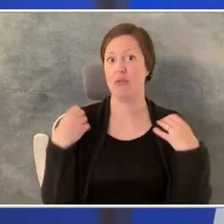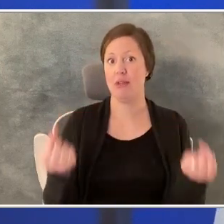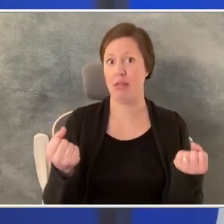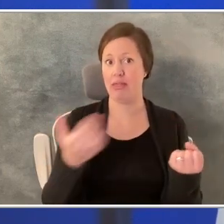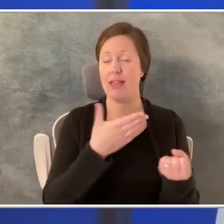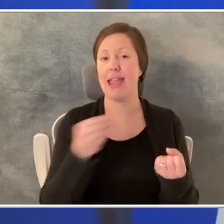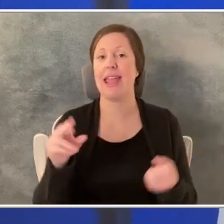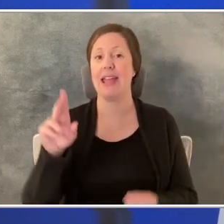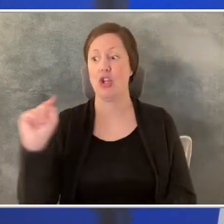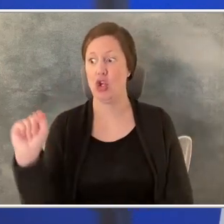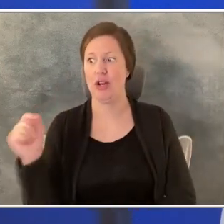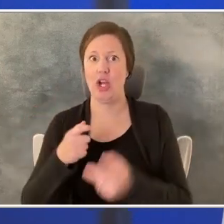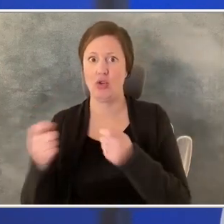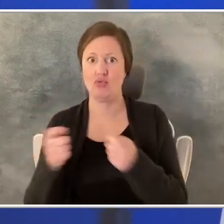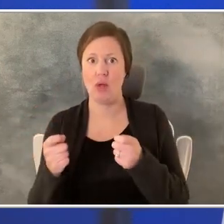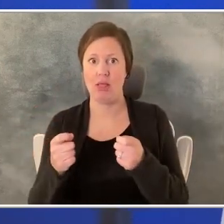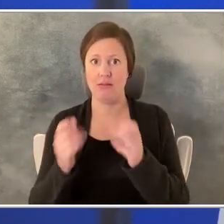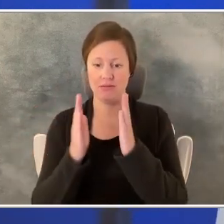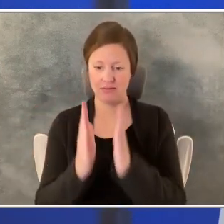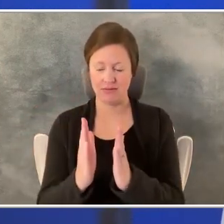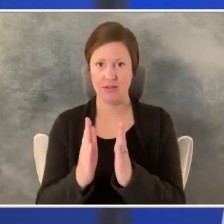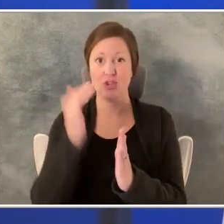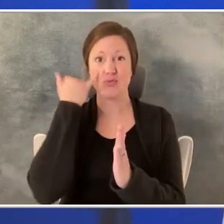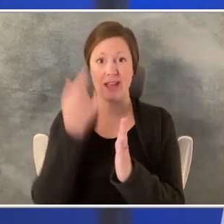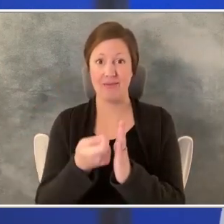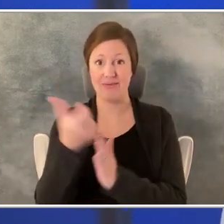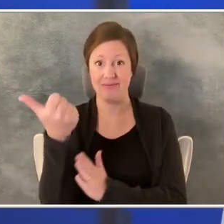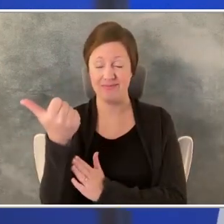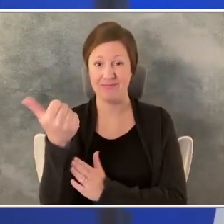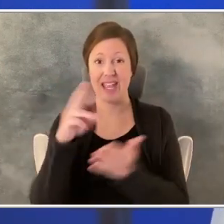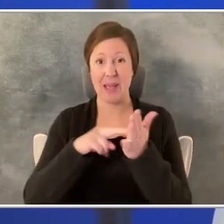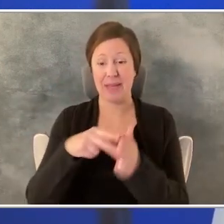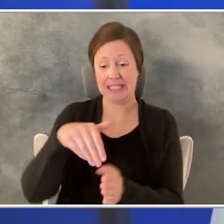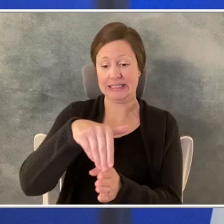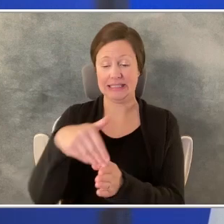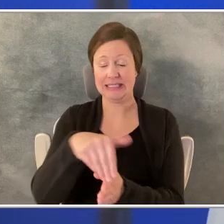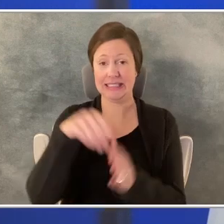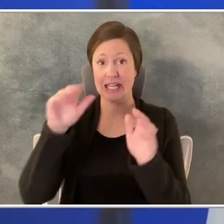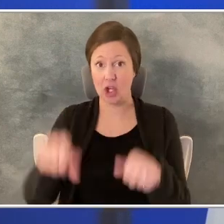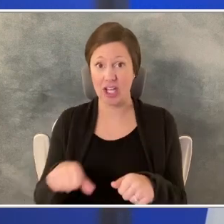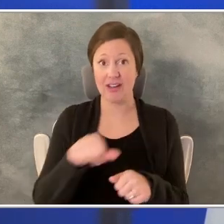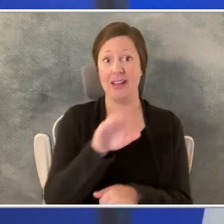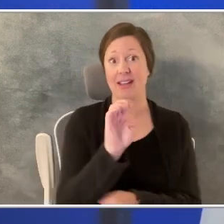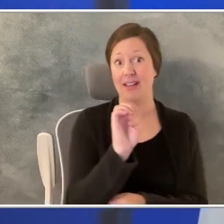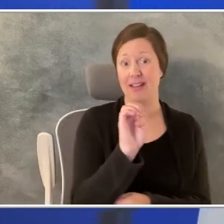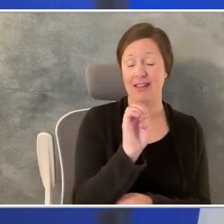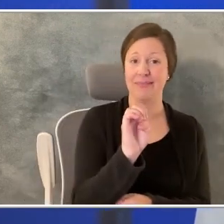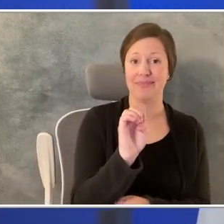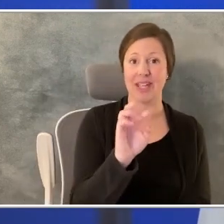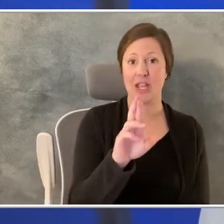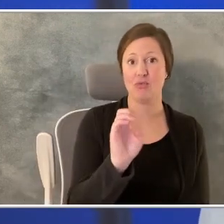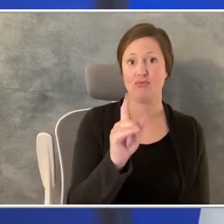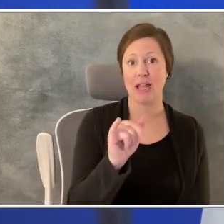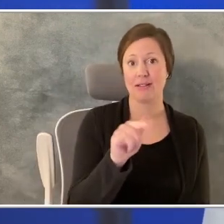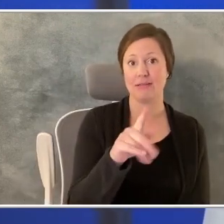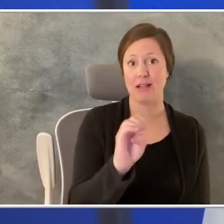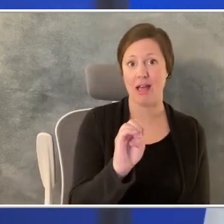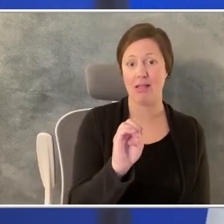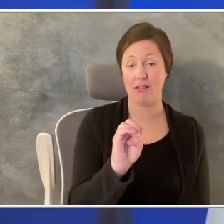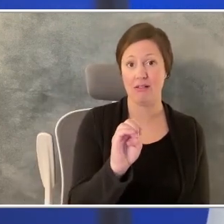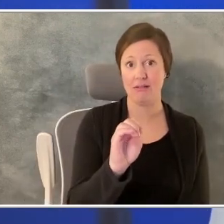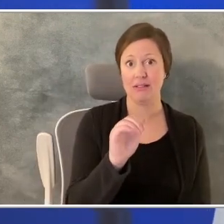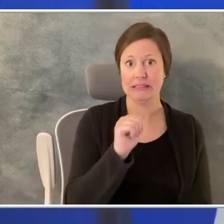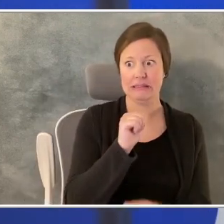does expose men to a risk of incontinence and erectile dysfunction. And so without a diagnosis, those risks are too great to expose yourself